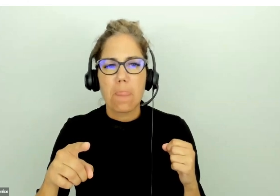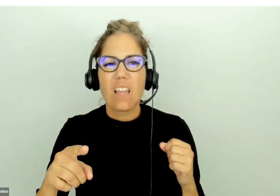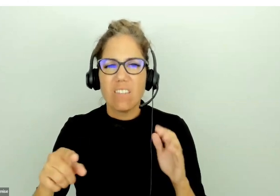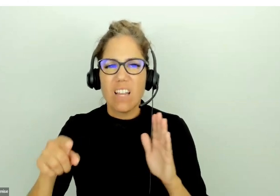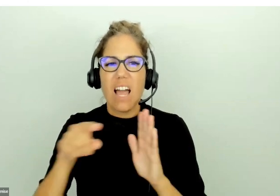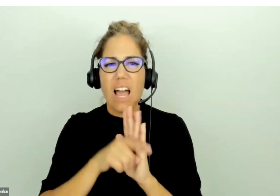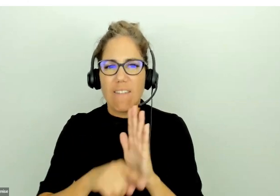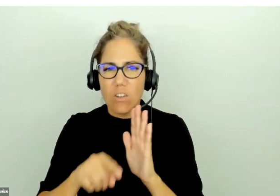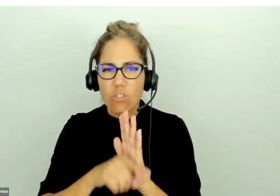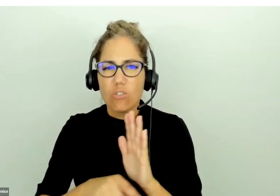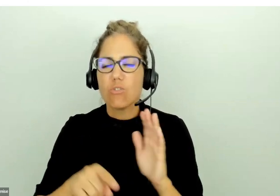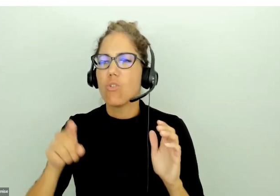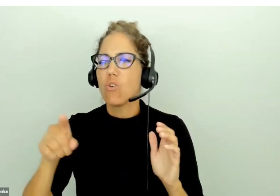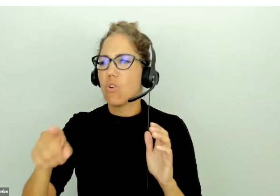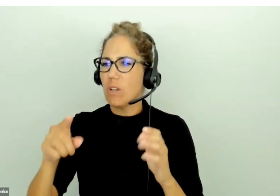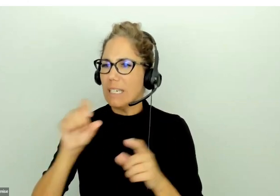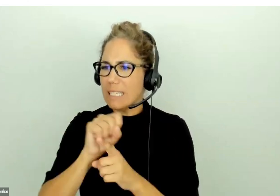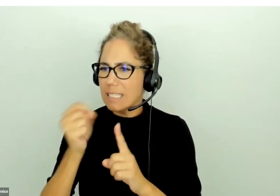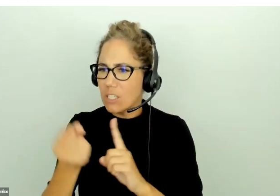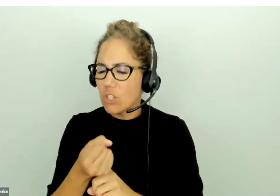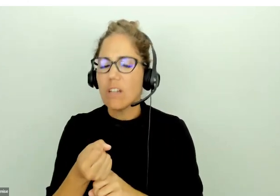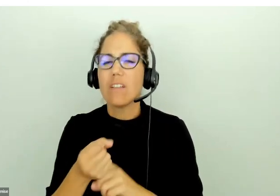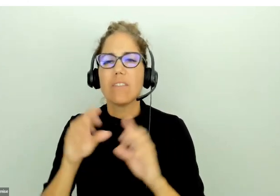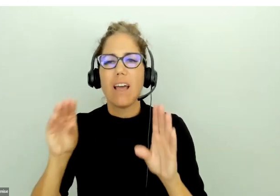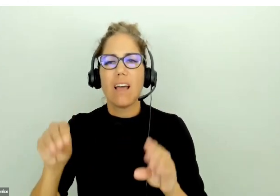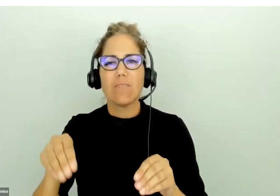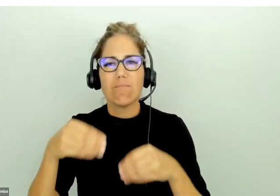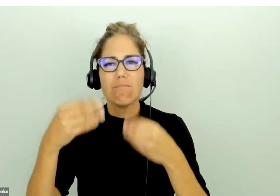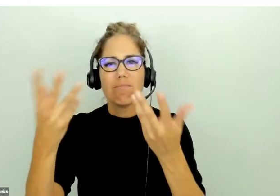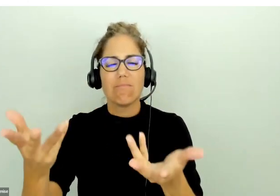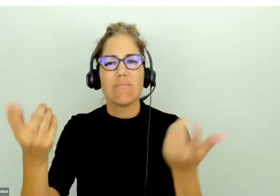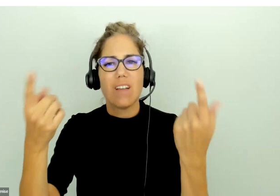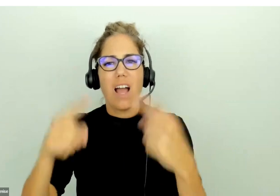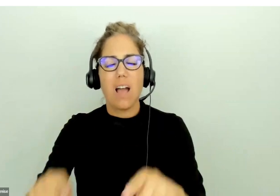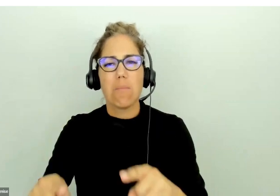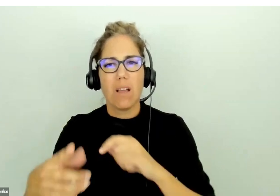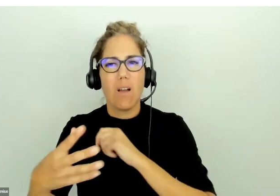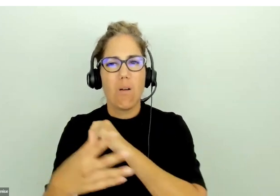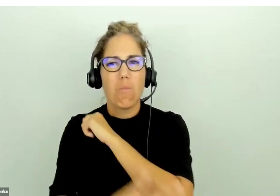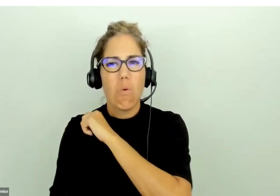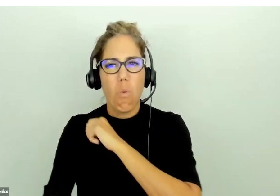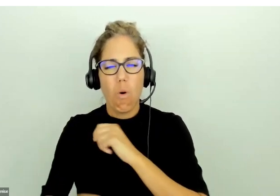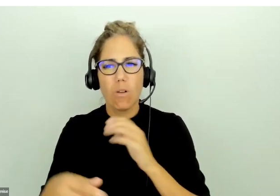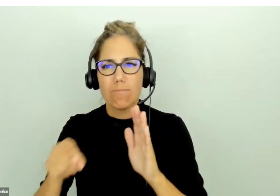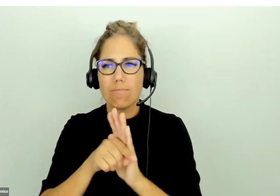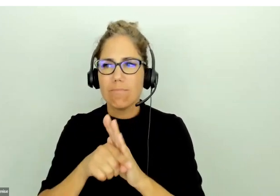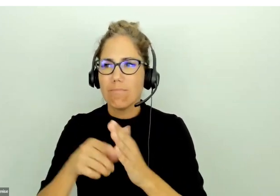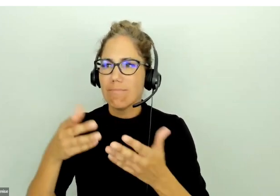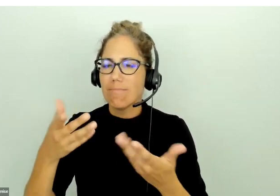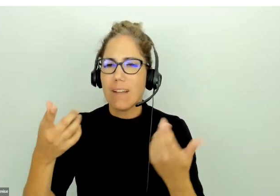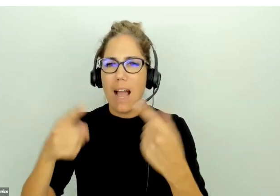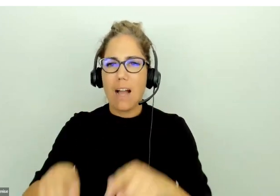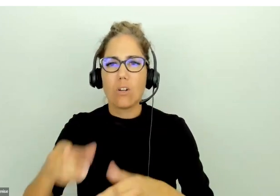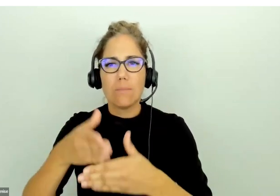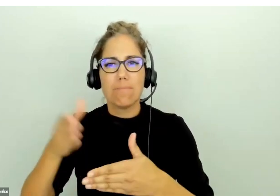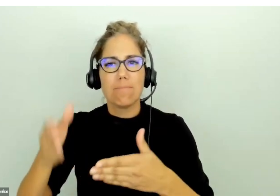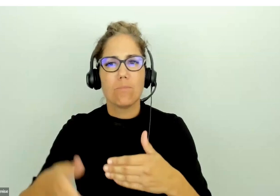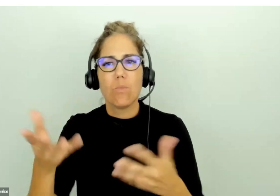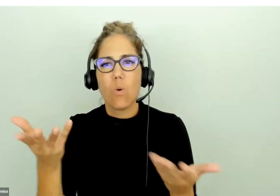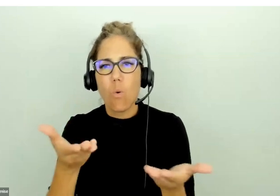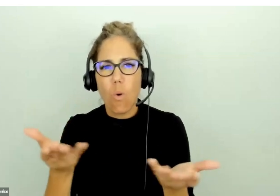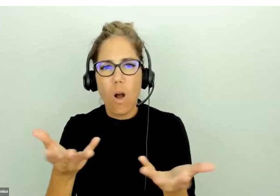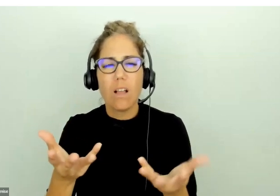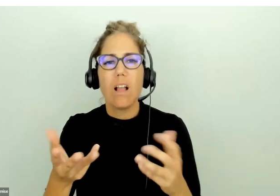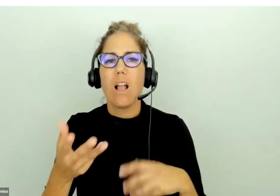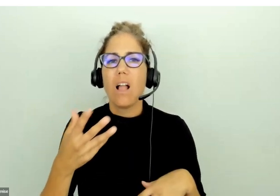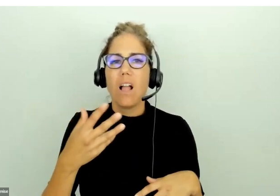and financial conditions that contribute to poor health outcomes. Examples include poor nutrition, financial